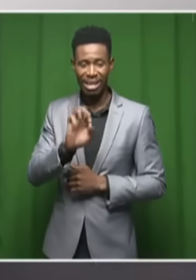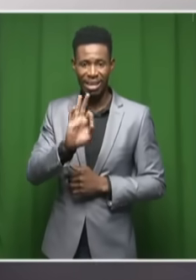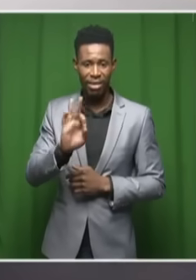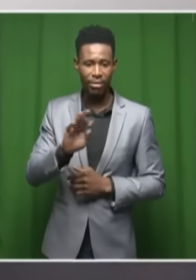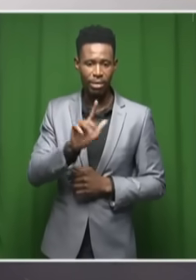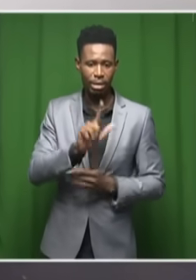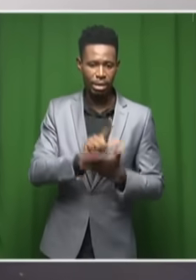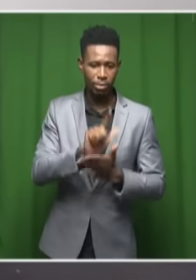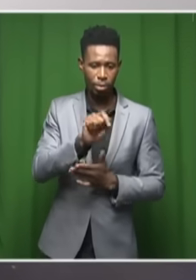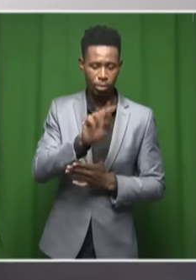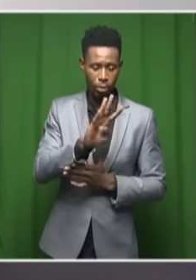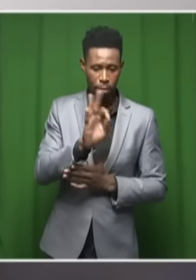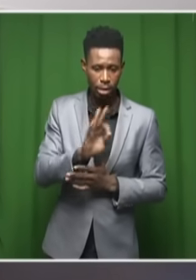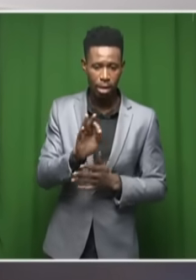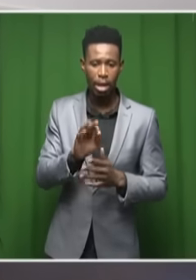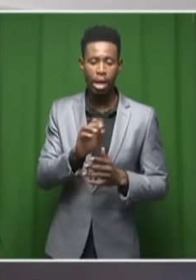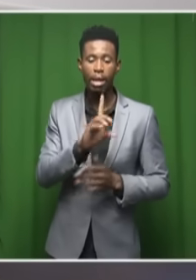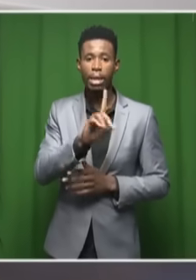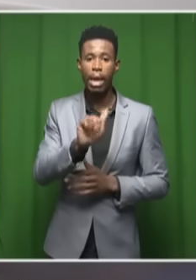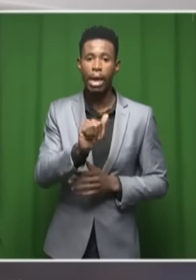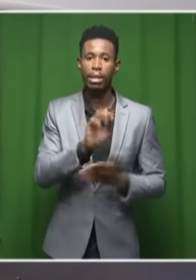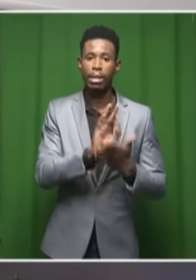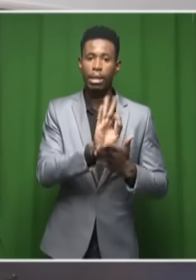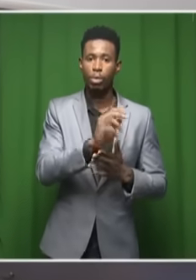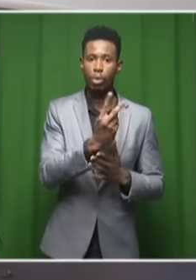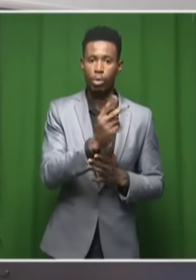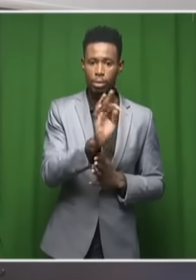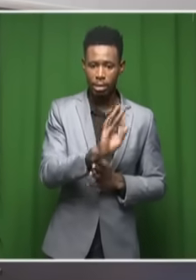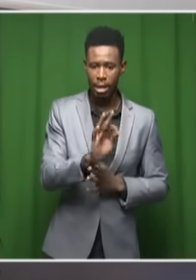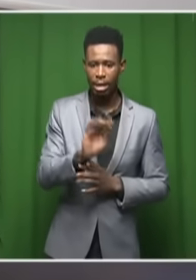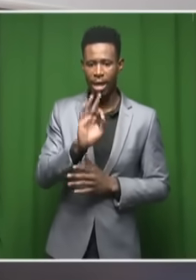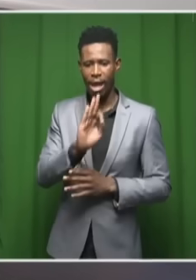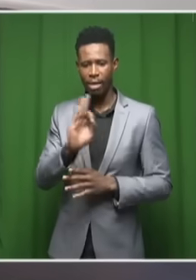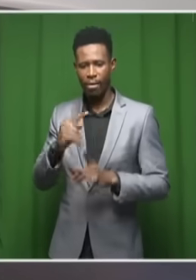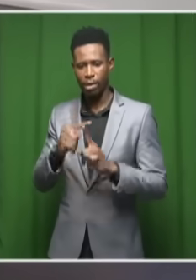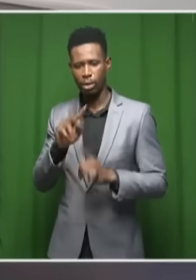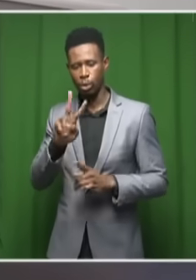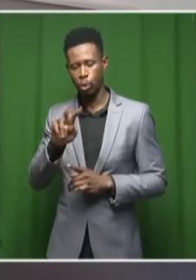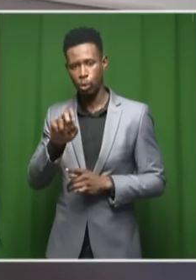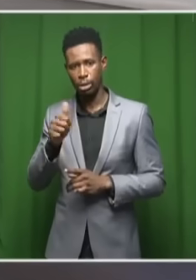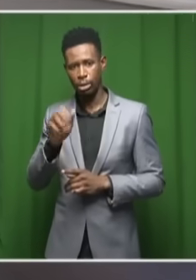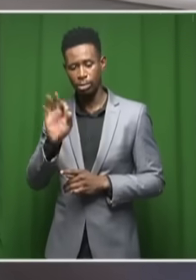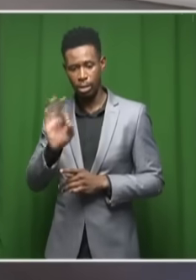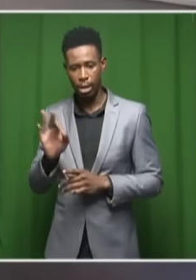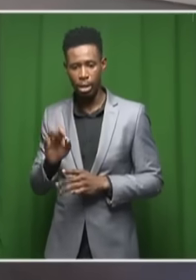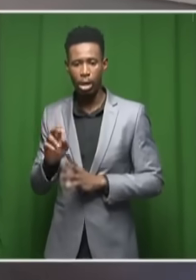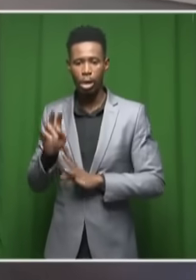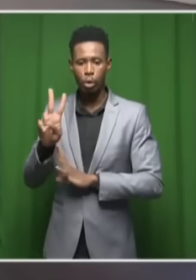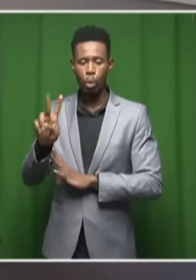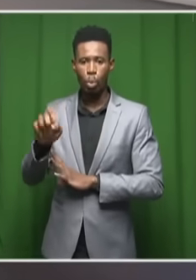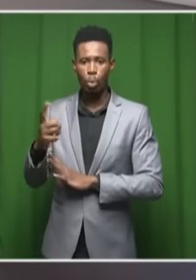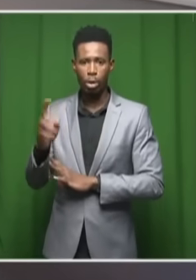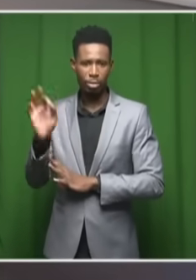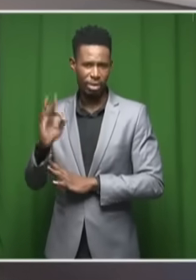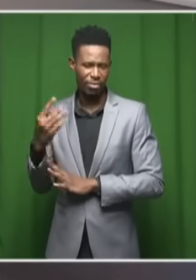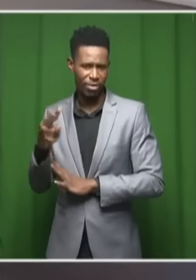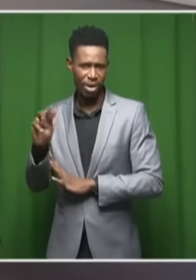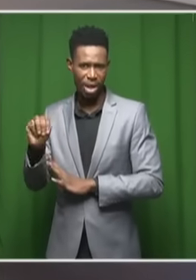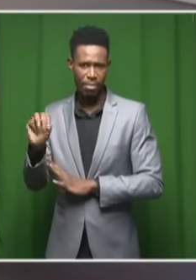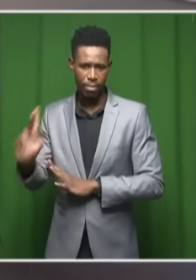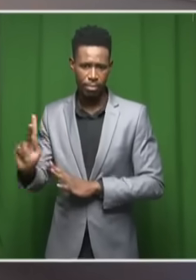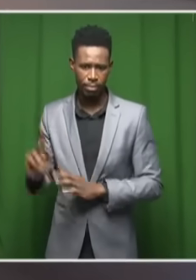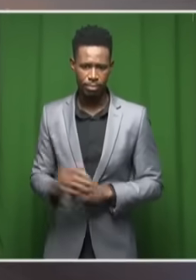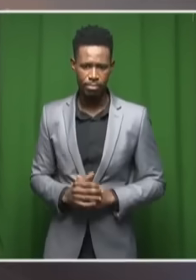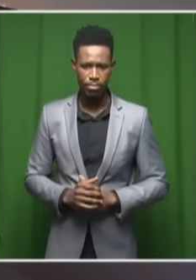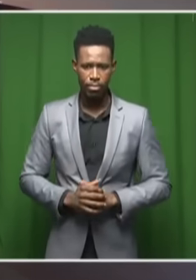17.4%, 13.2% Freedom Front for the DA, Freedom Front Plus at 2.6%, 2.1% for the MK party